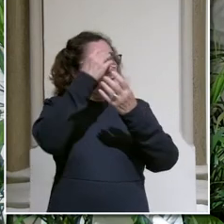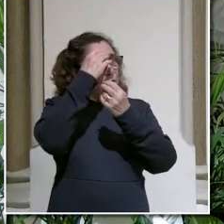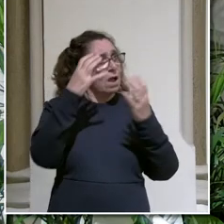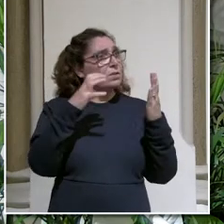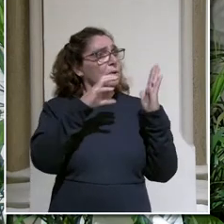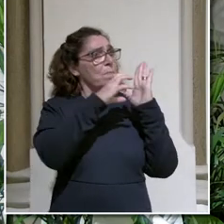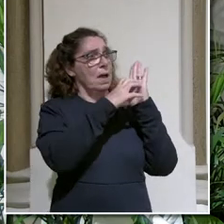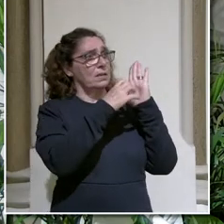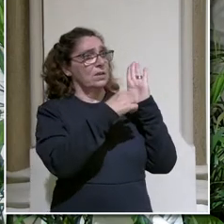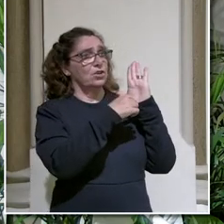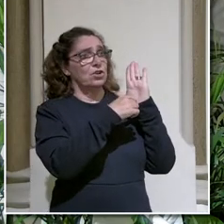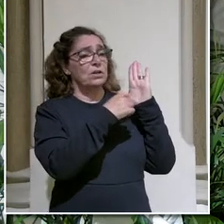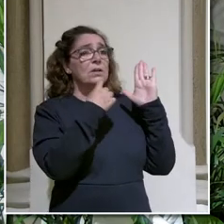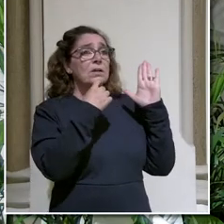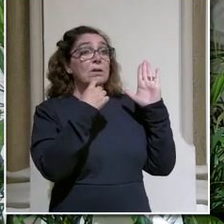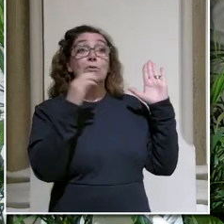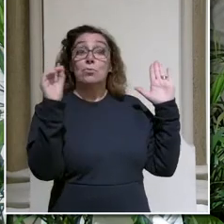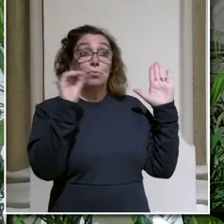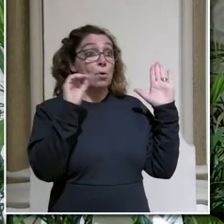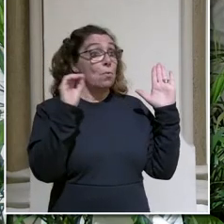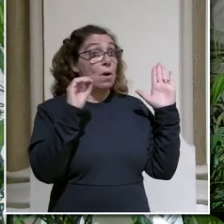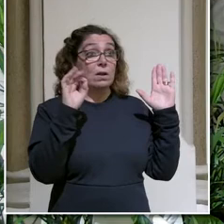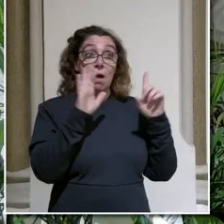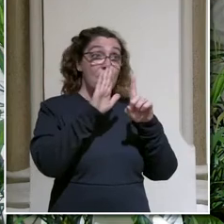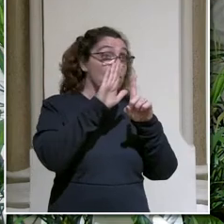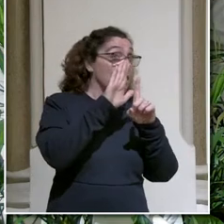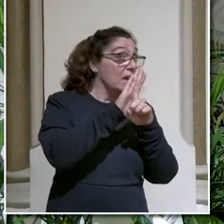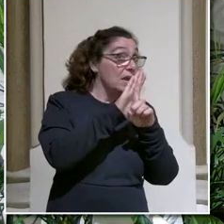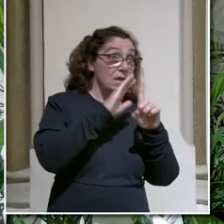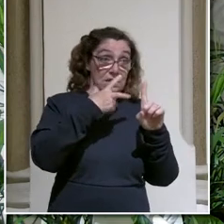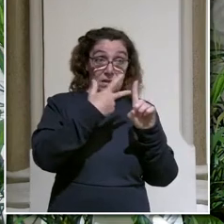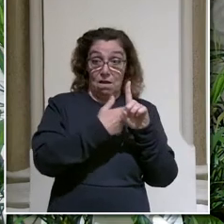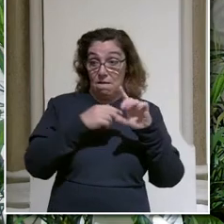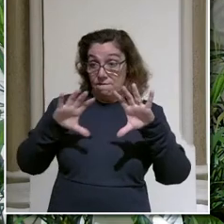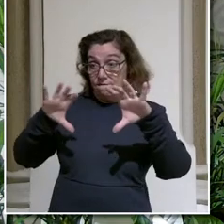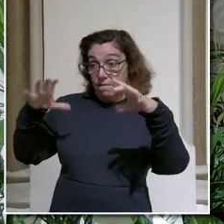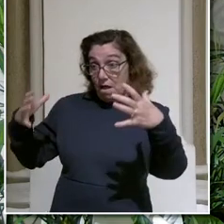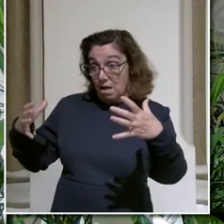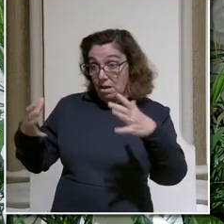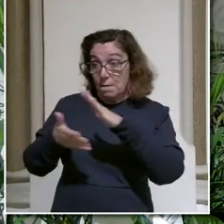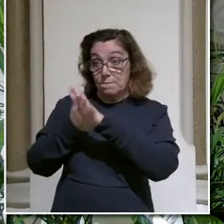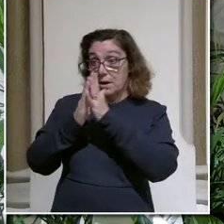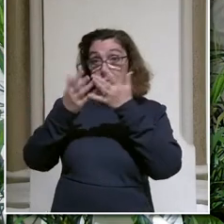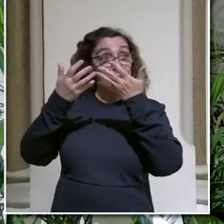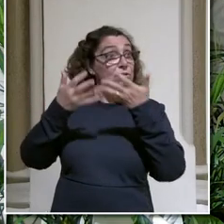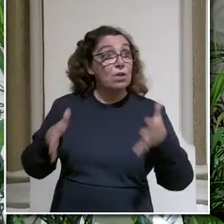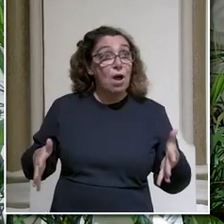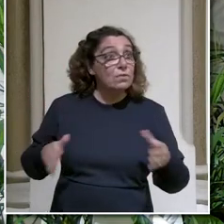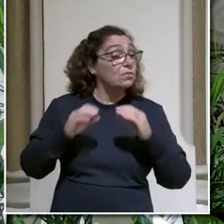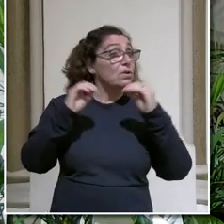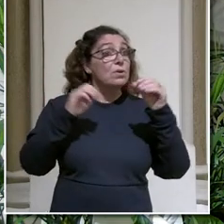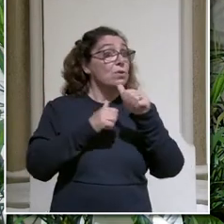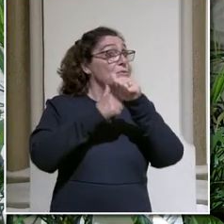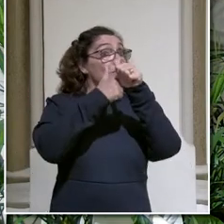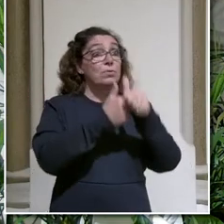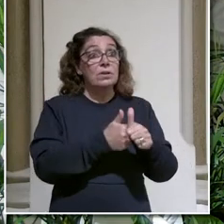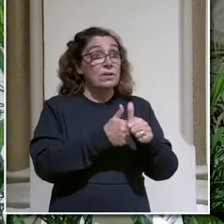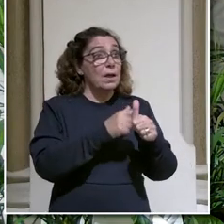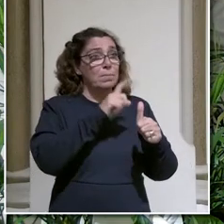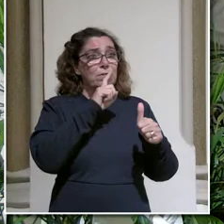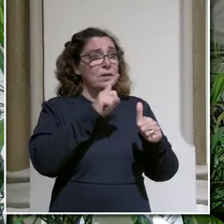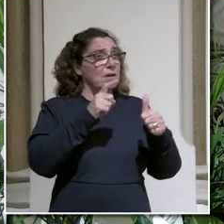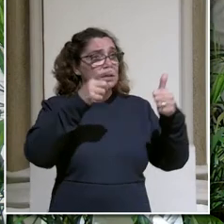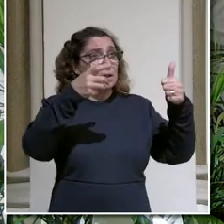no one of his flock is ever lost. No disciple is ever